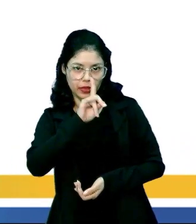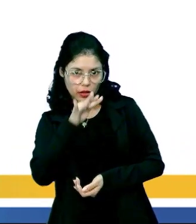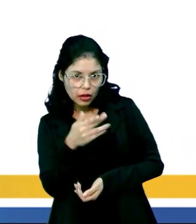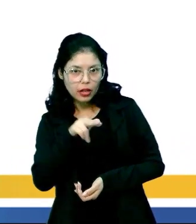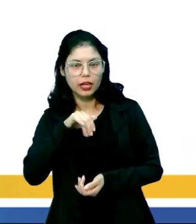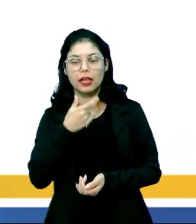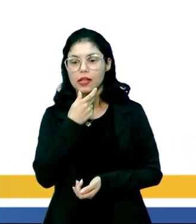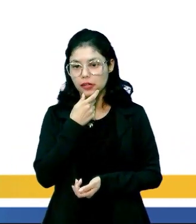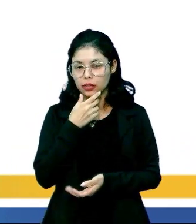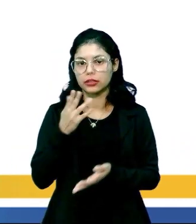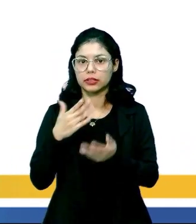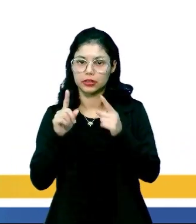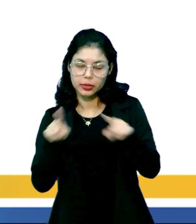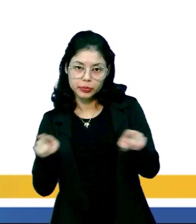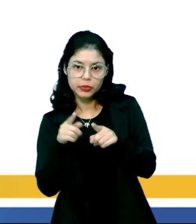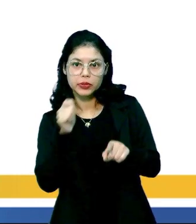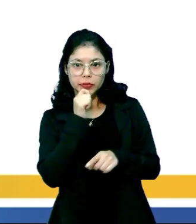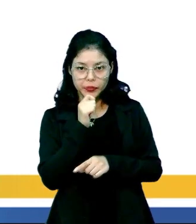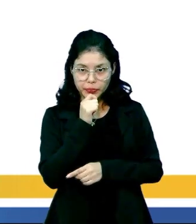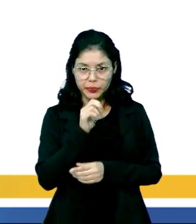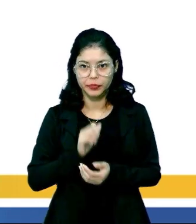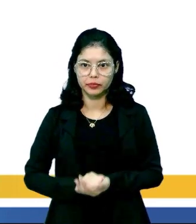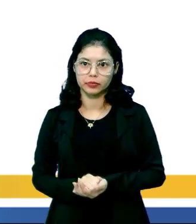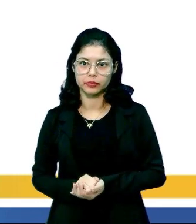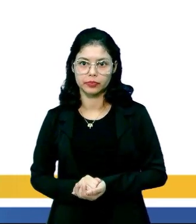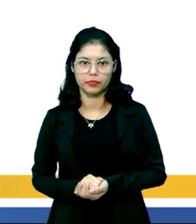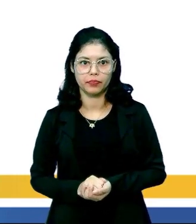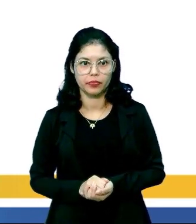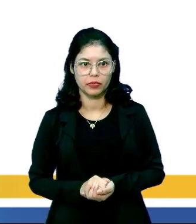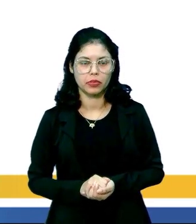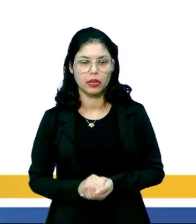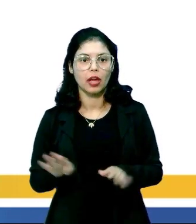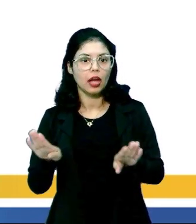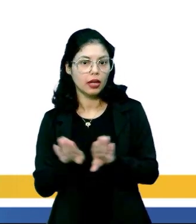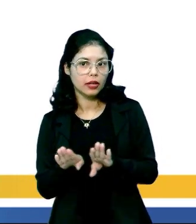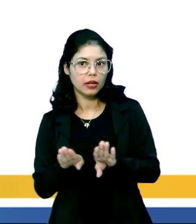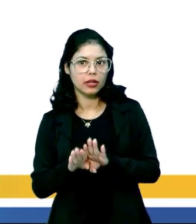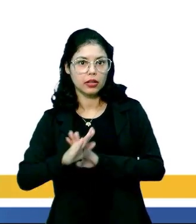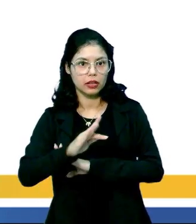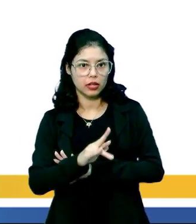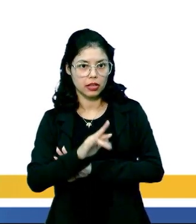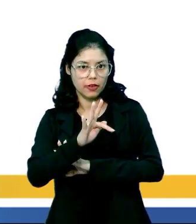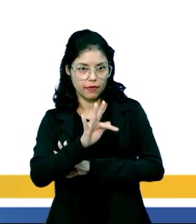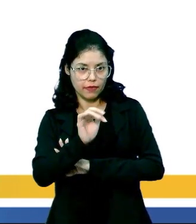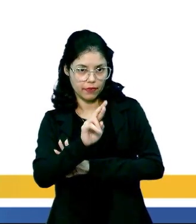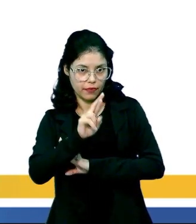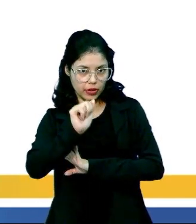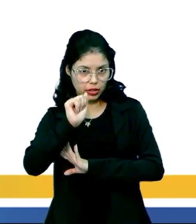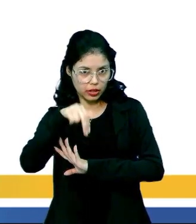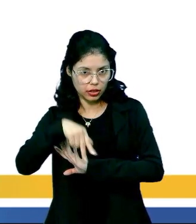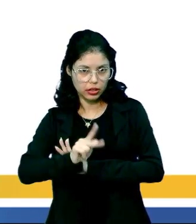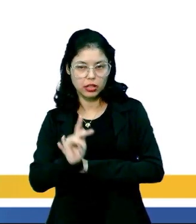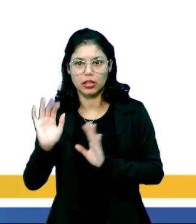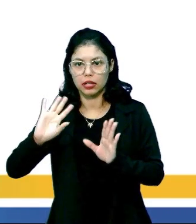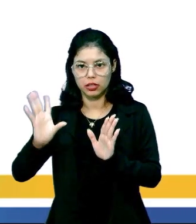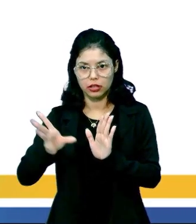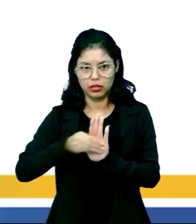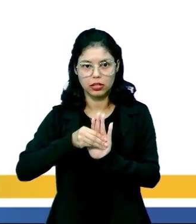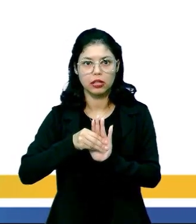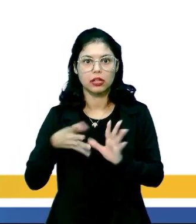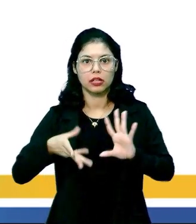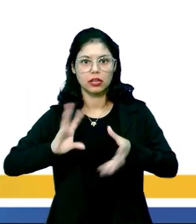englan was by singers including frat in